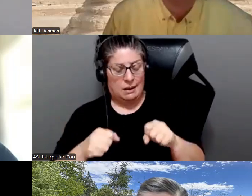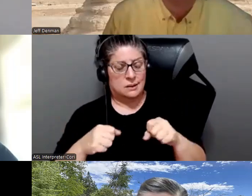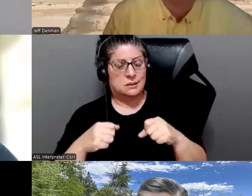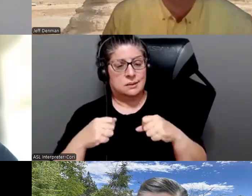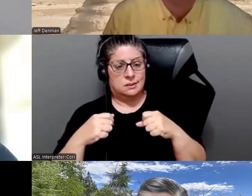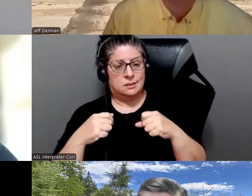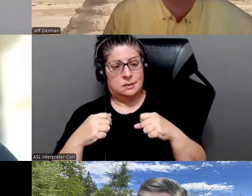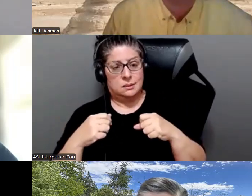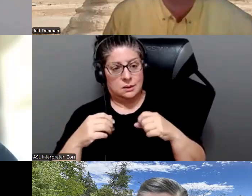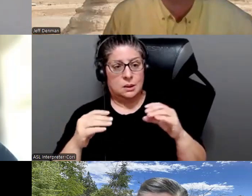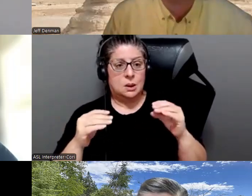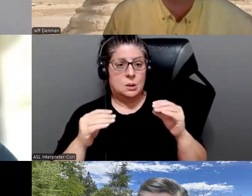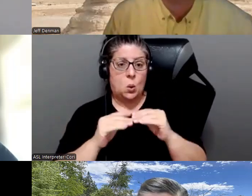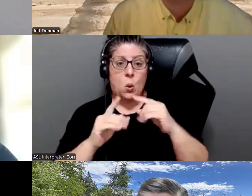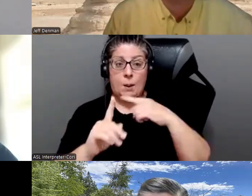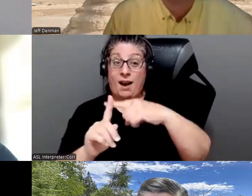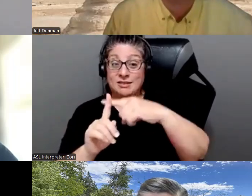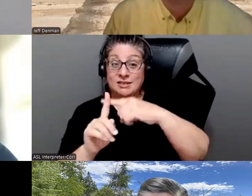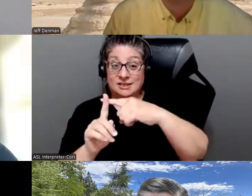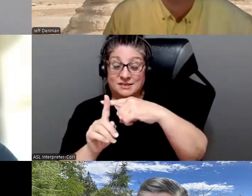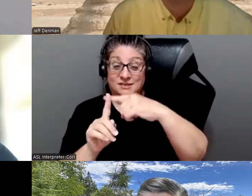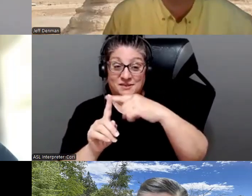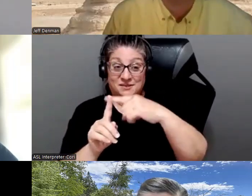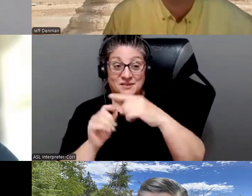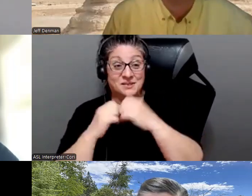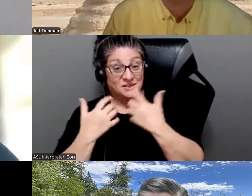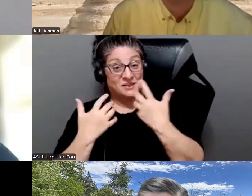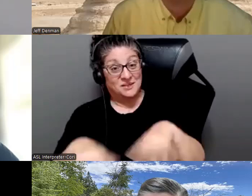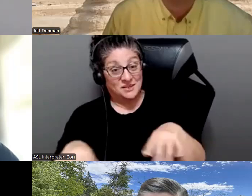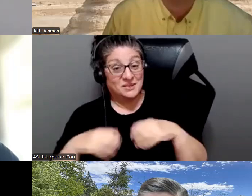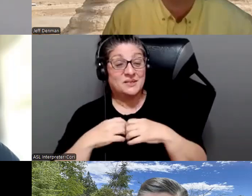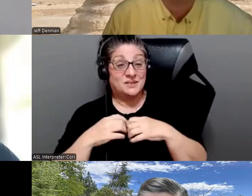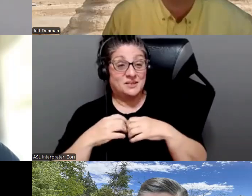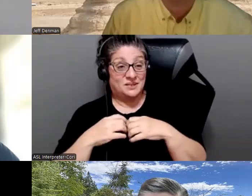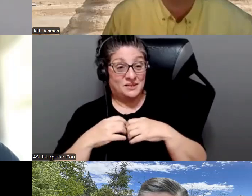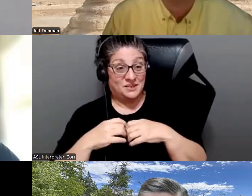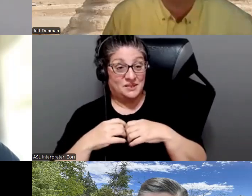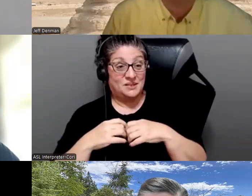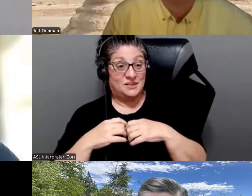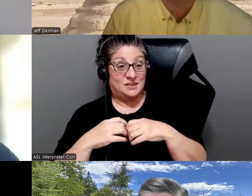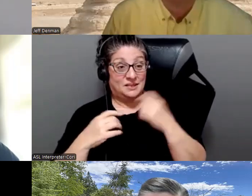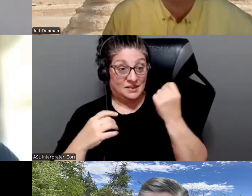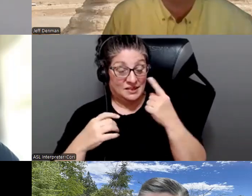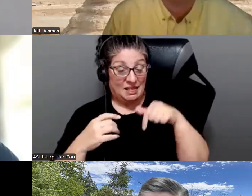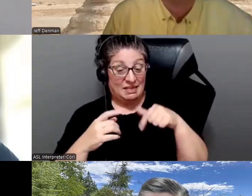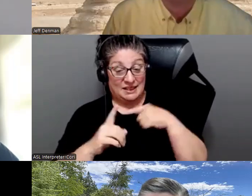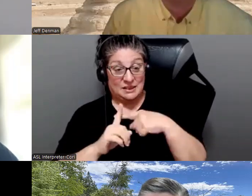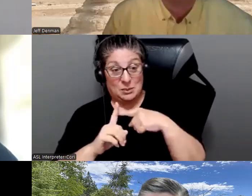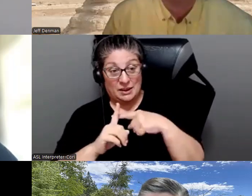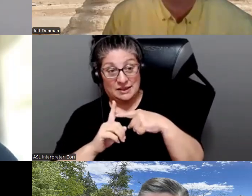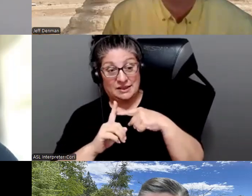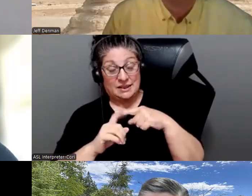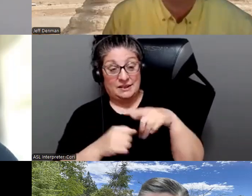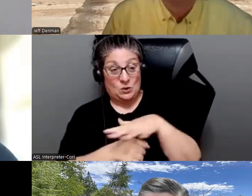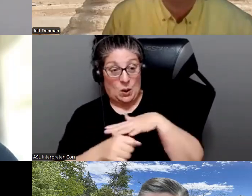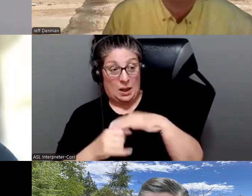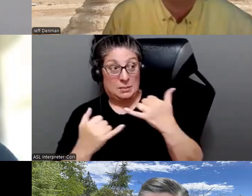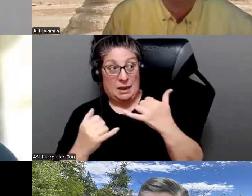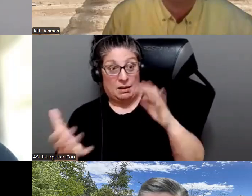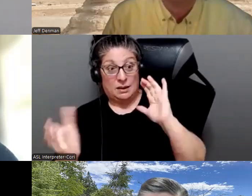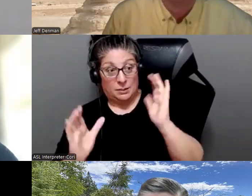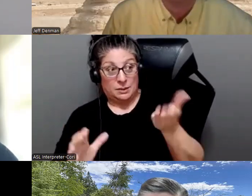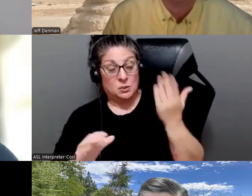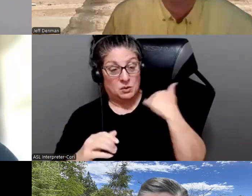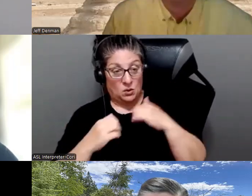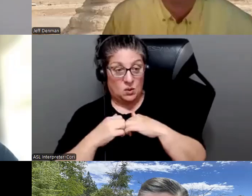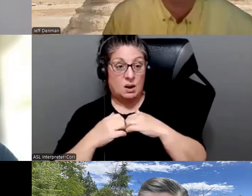it's a hell of a lot more positive, and folks should understand how positive this realm that we're working in is nowadays. I'm happy